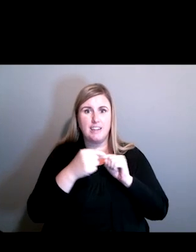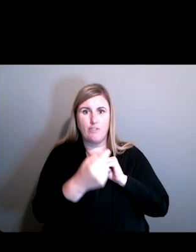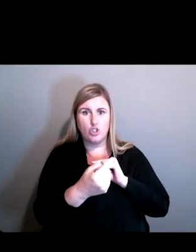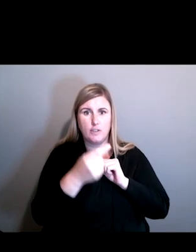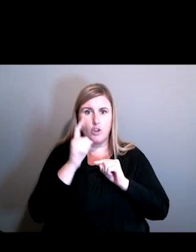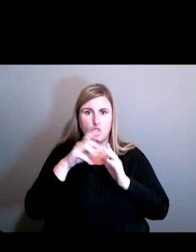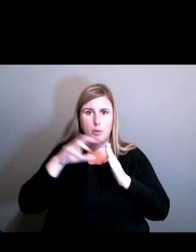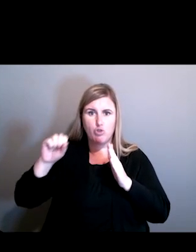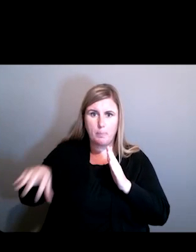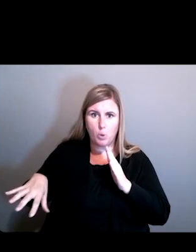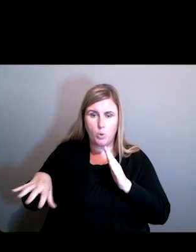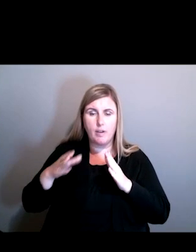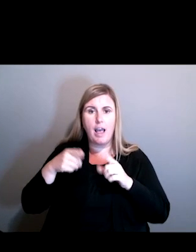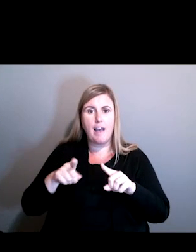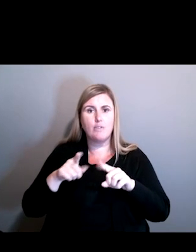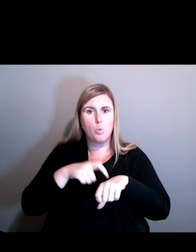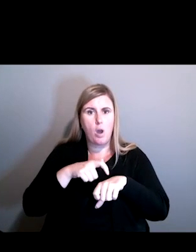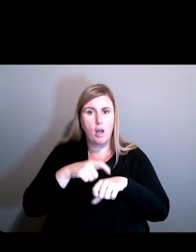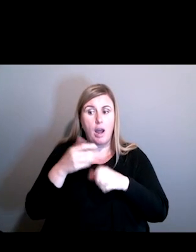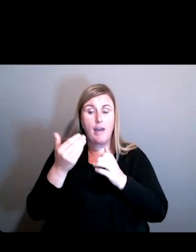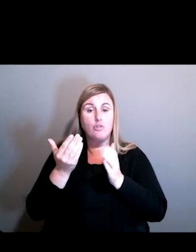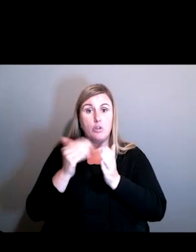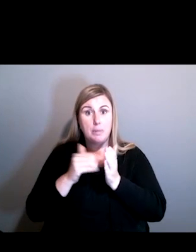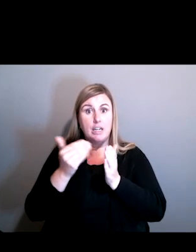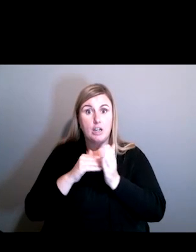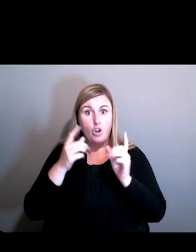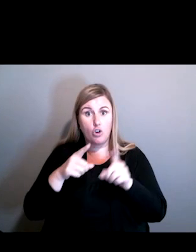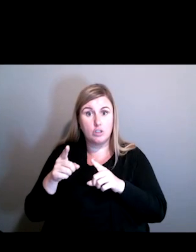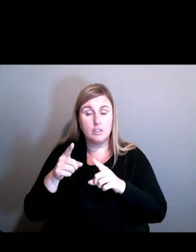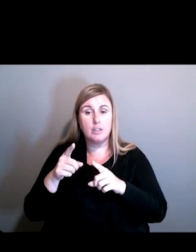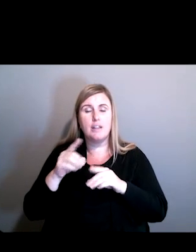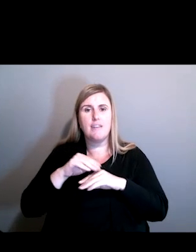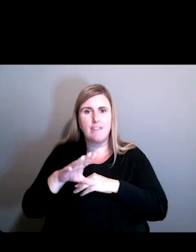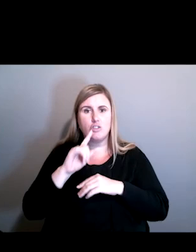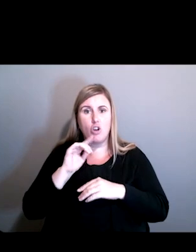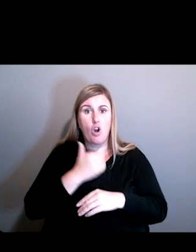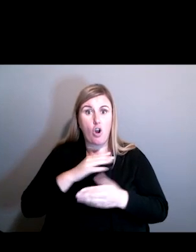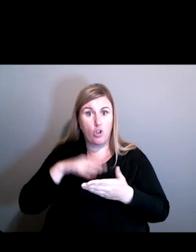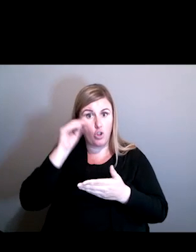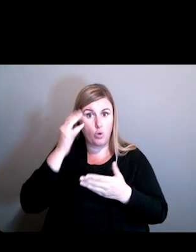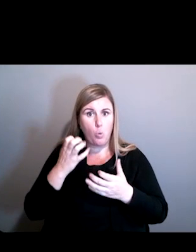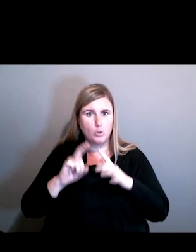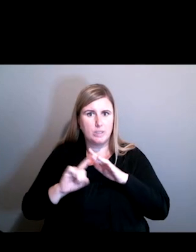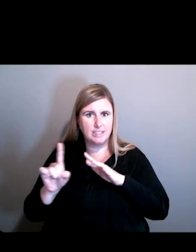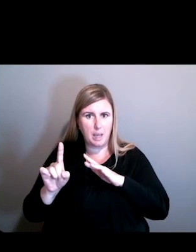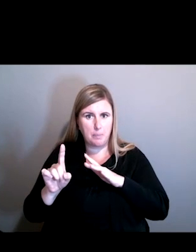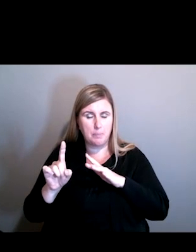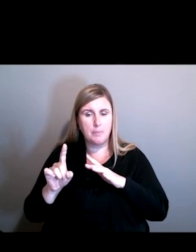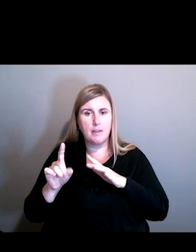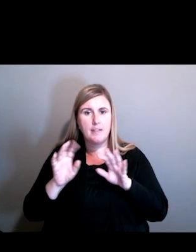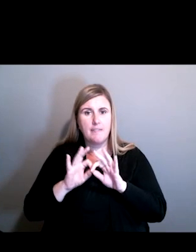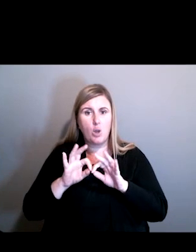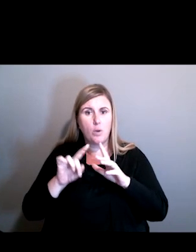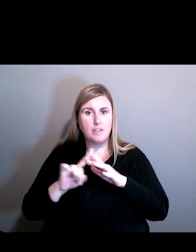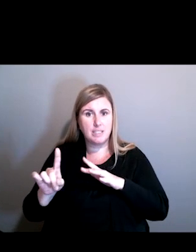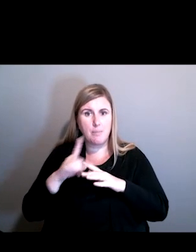aversive and something to be removed, after a while, after these repeated occurrences, the effects are our learners want to escape. The value